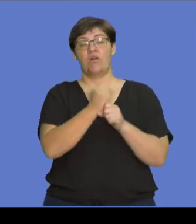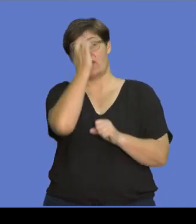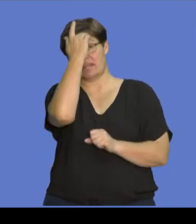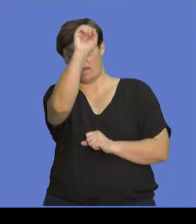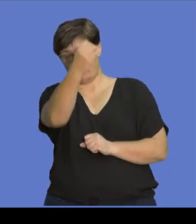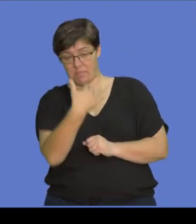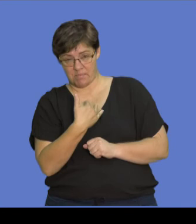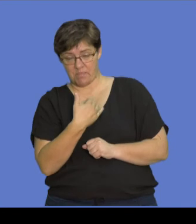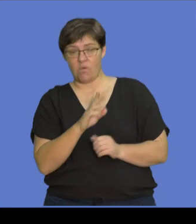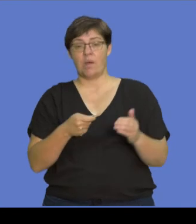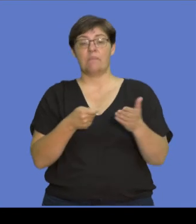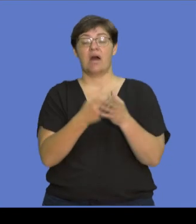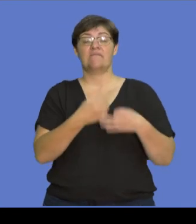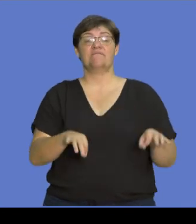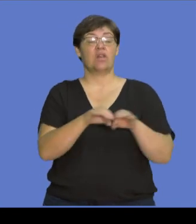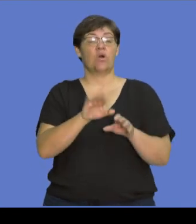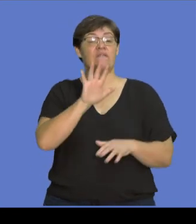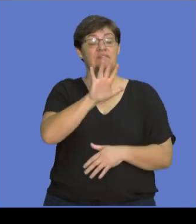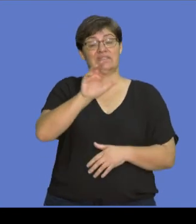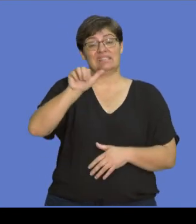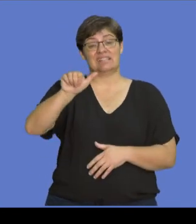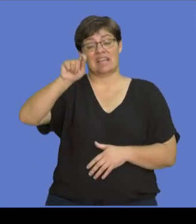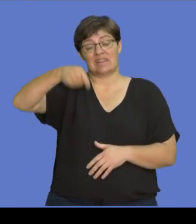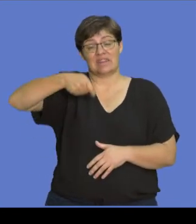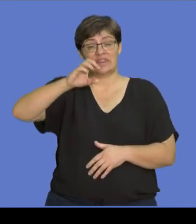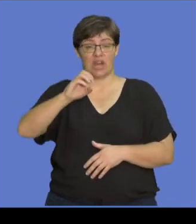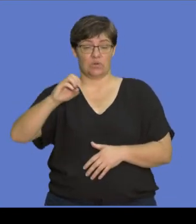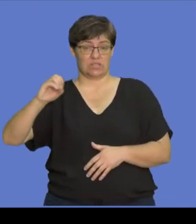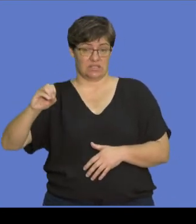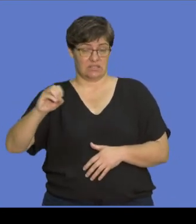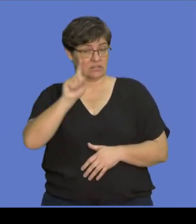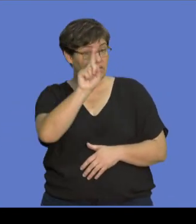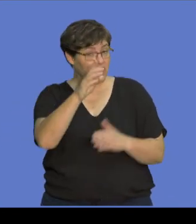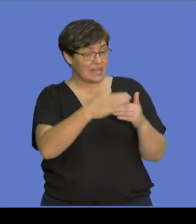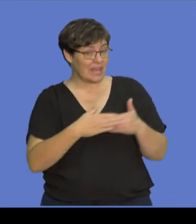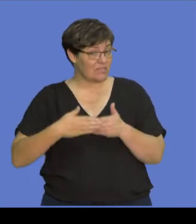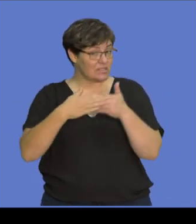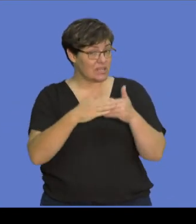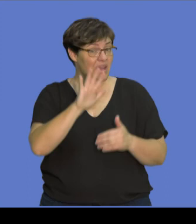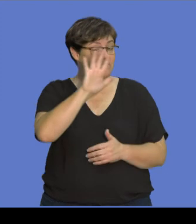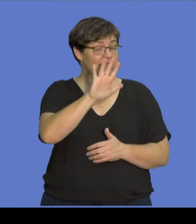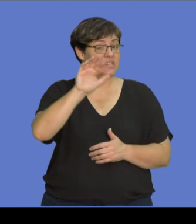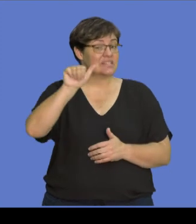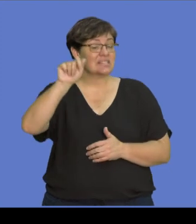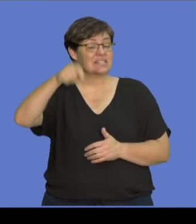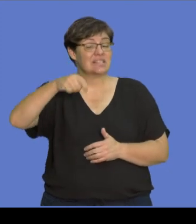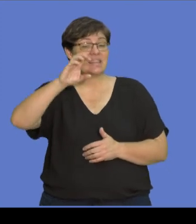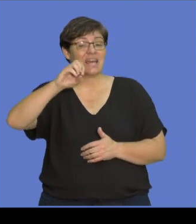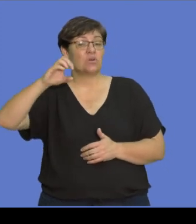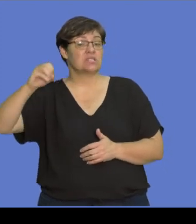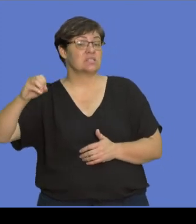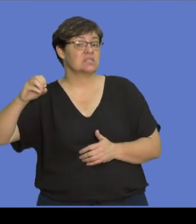year from India. We bought to the value of 56,000. But be careful,